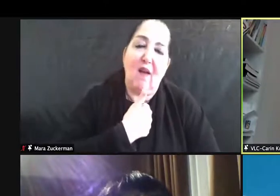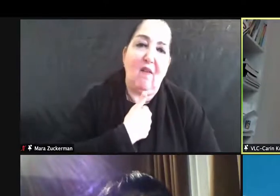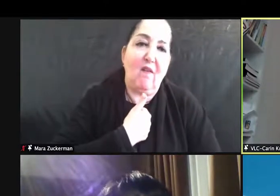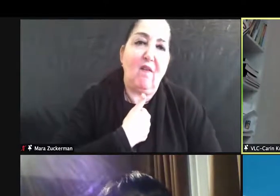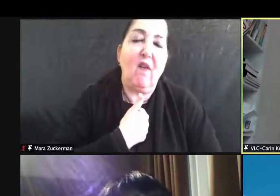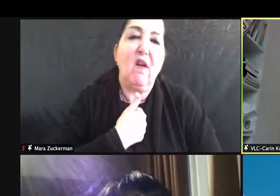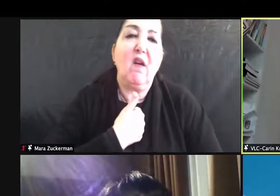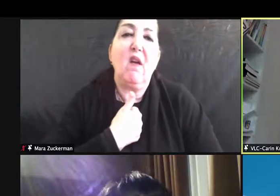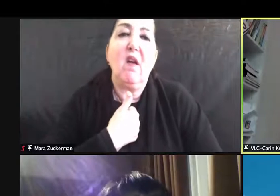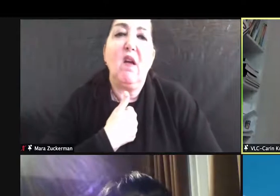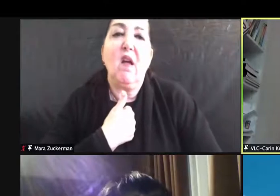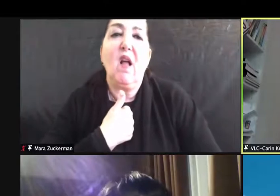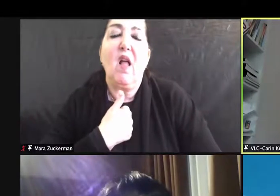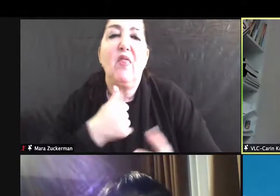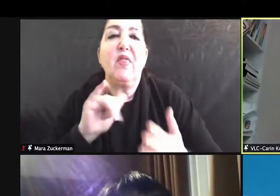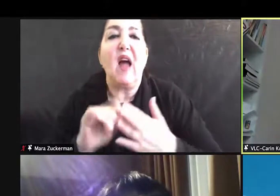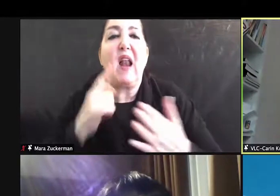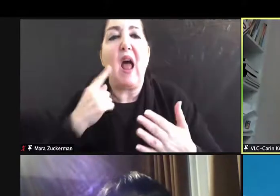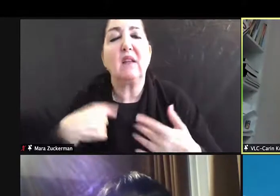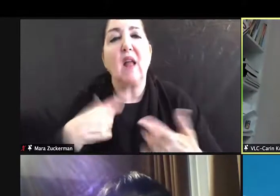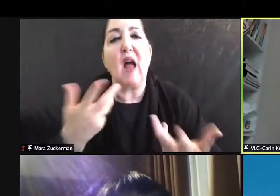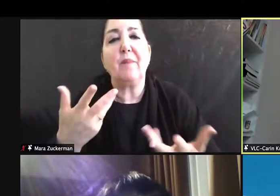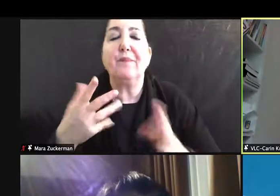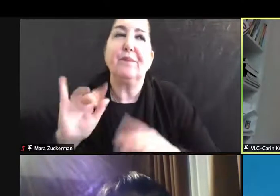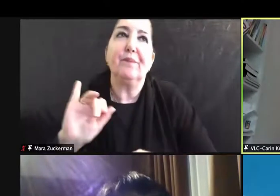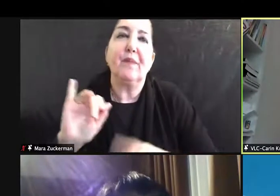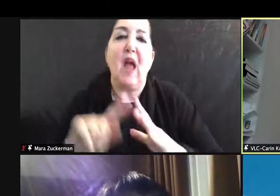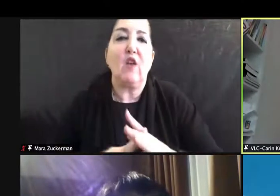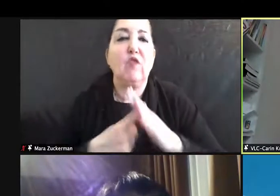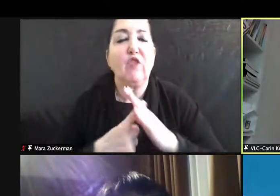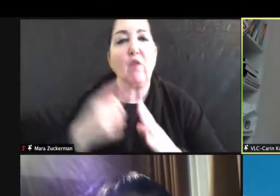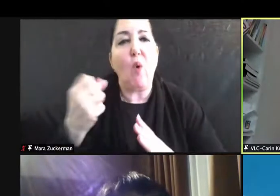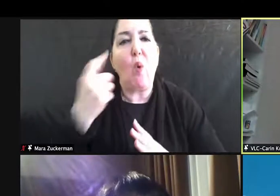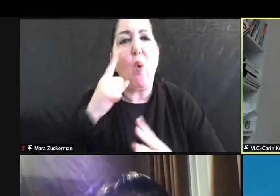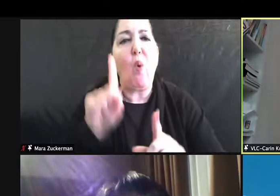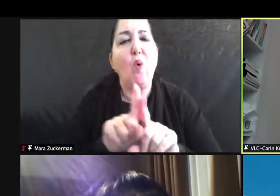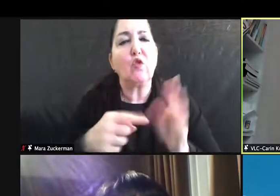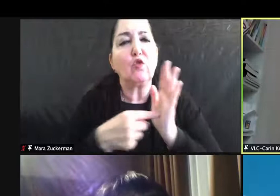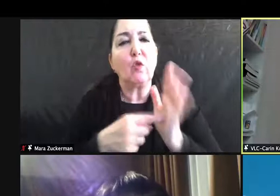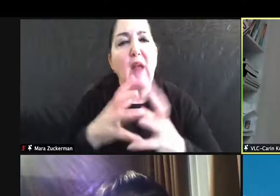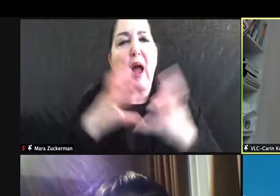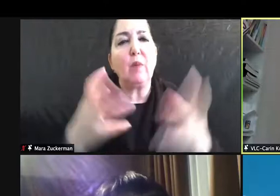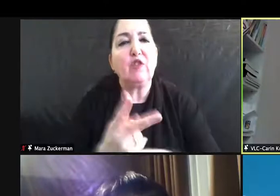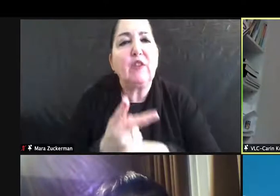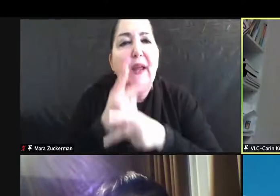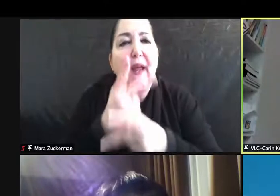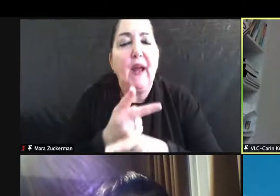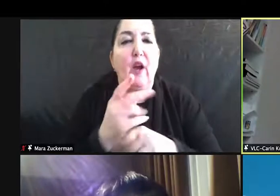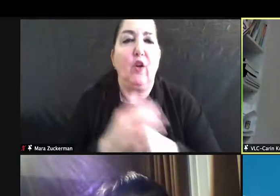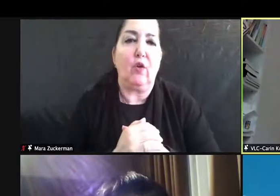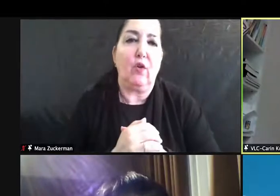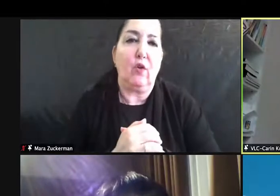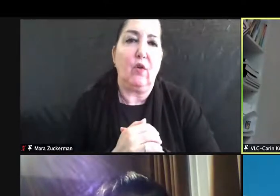show has an intentionality and also indicates a degree of care that I don't quite see